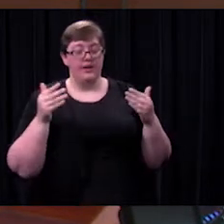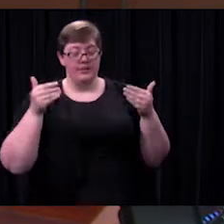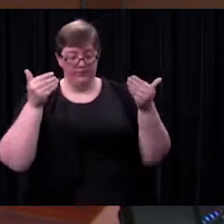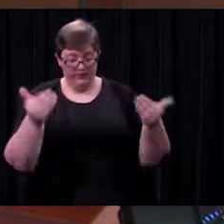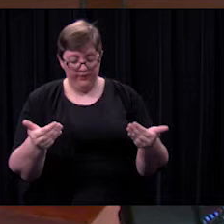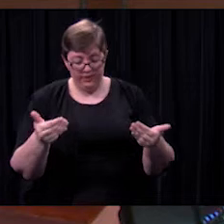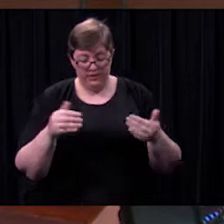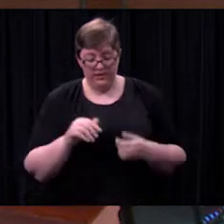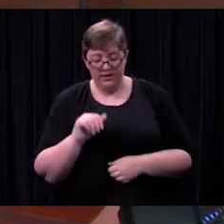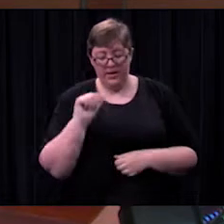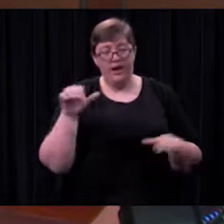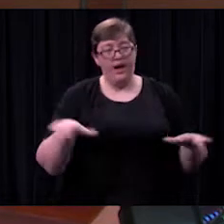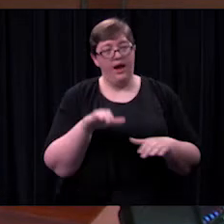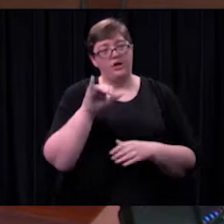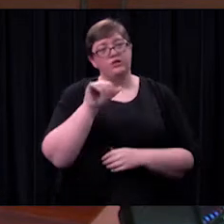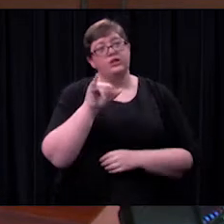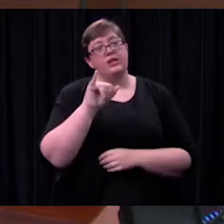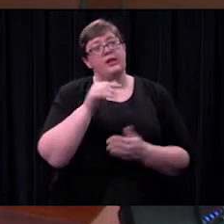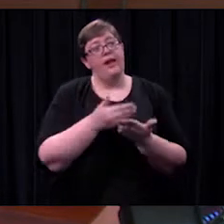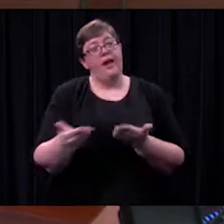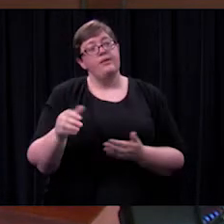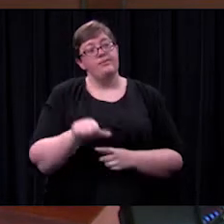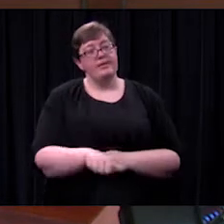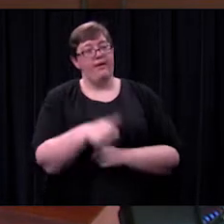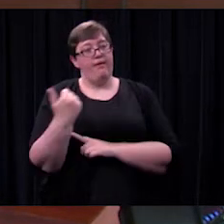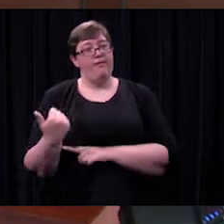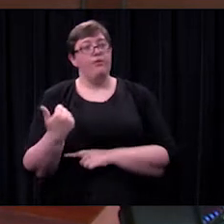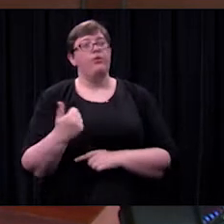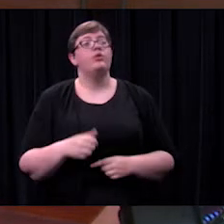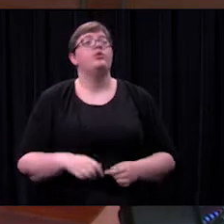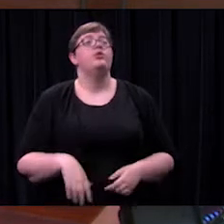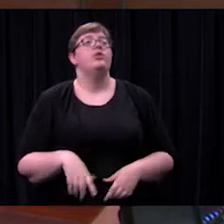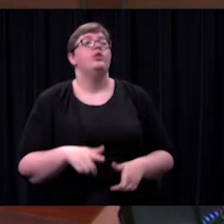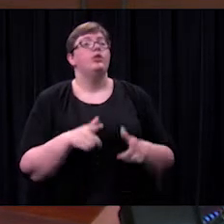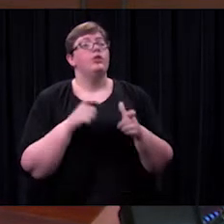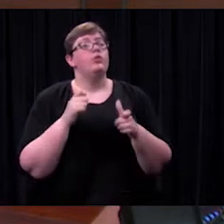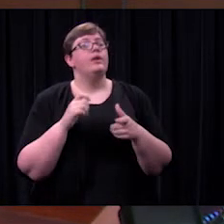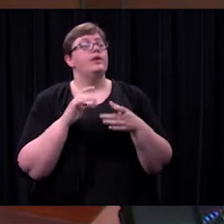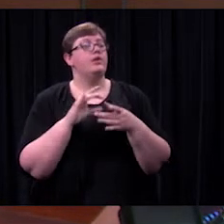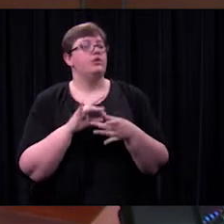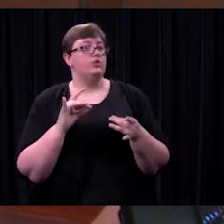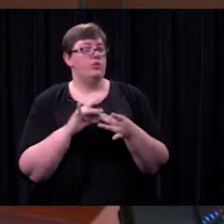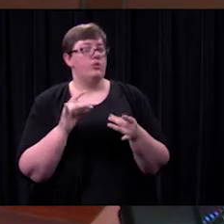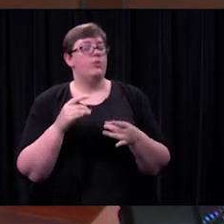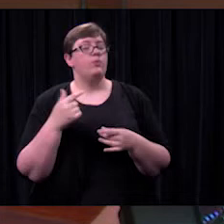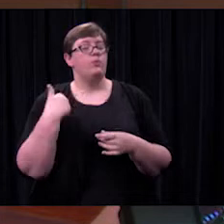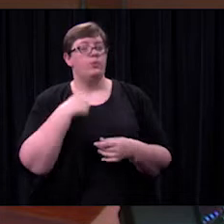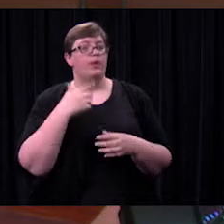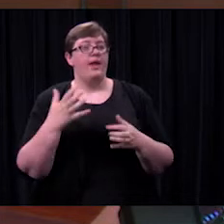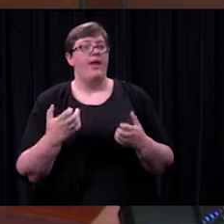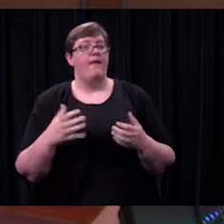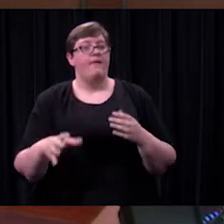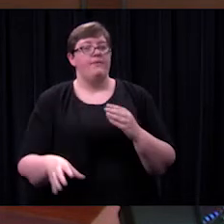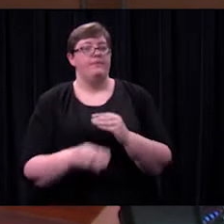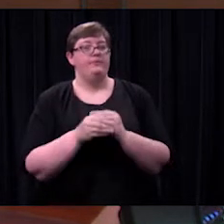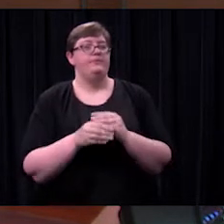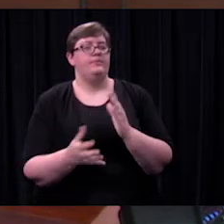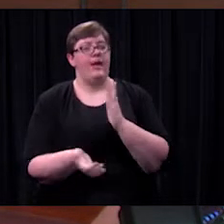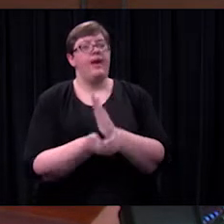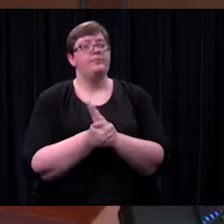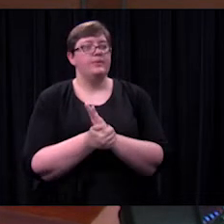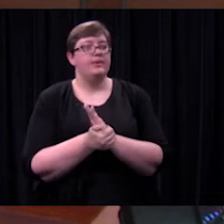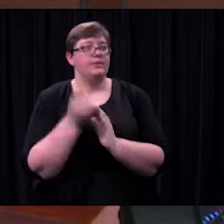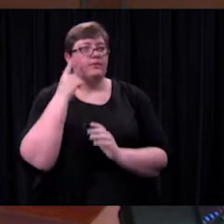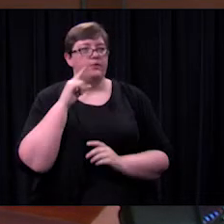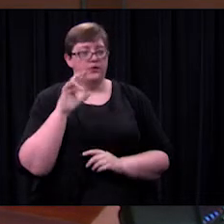action items other. Just a quick note, we have an addition or an amendment to that 7.05 that I'll talk about in a